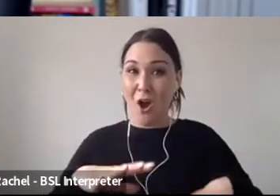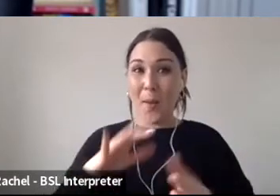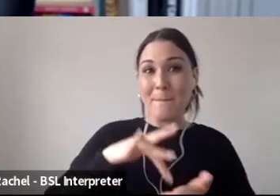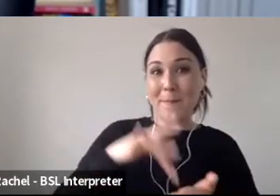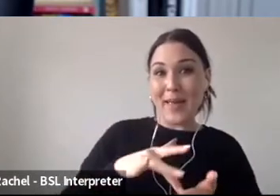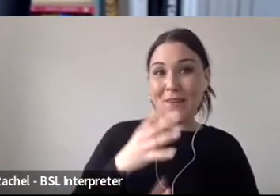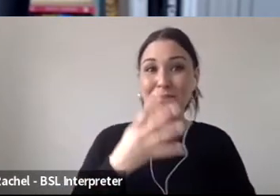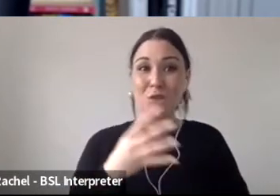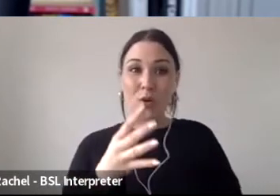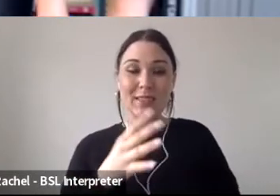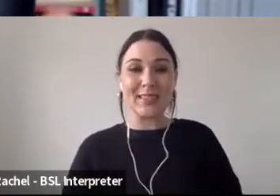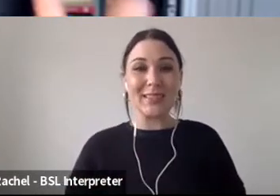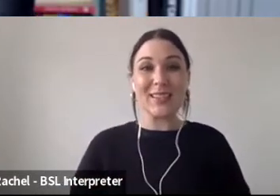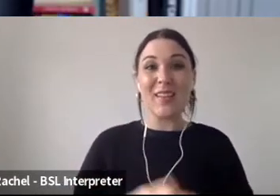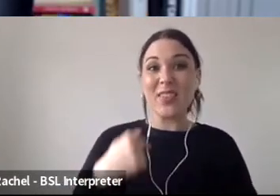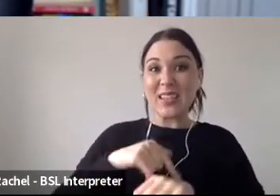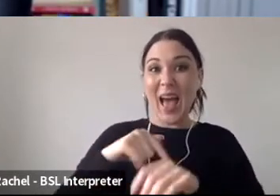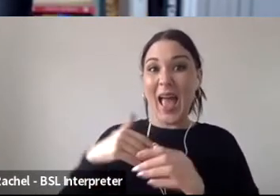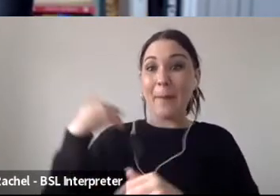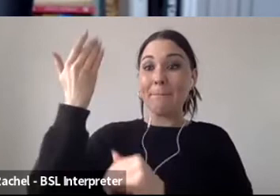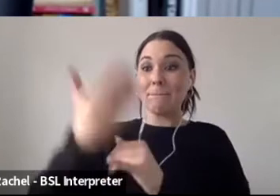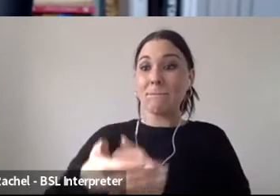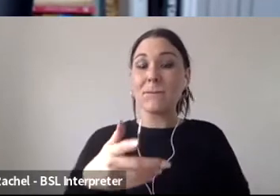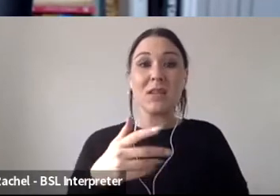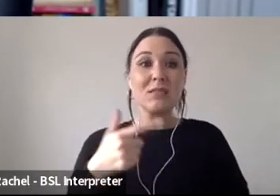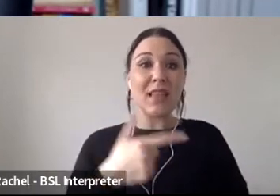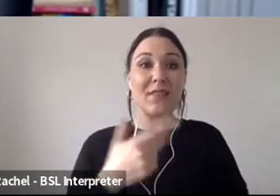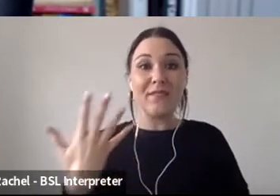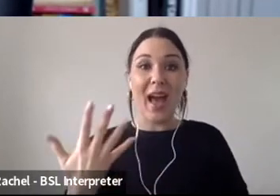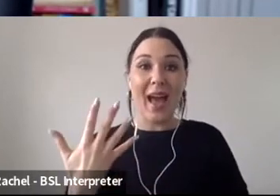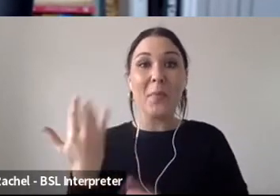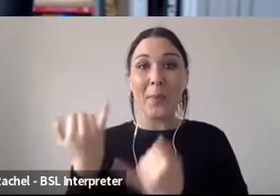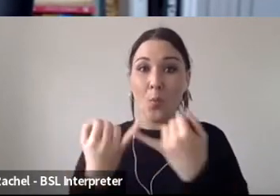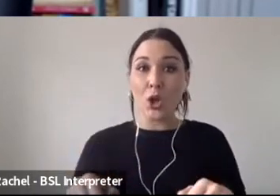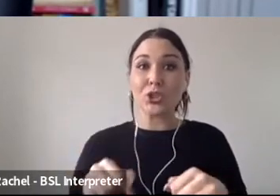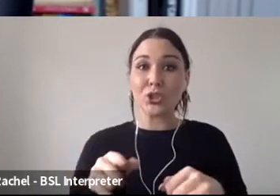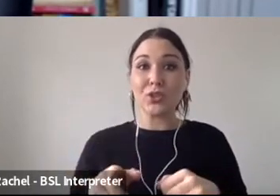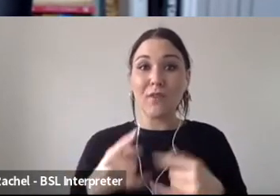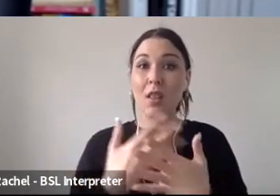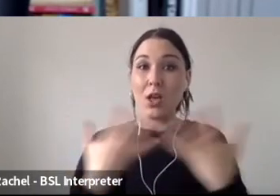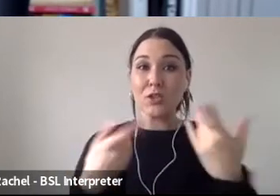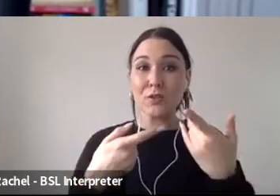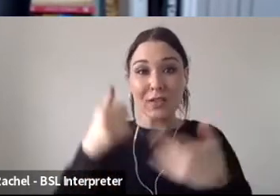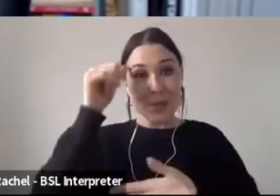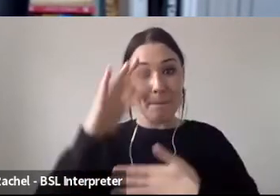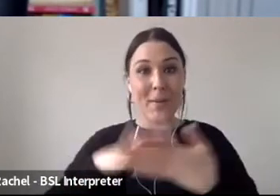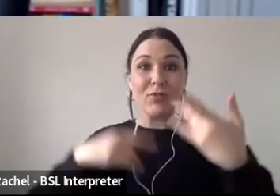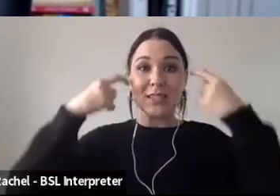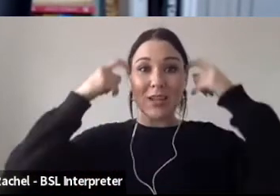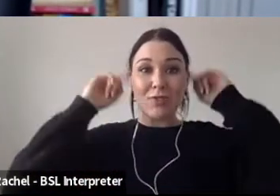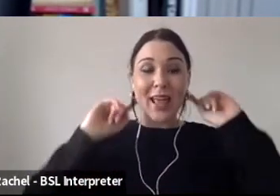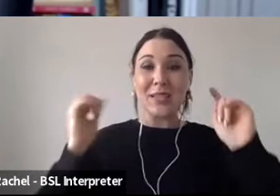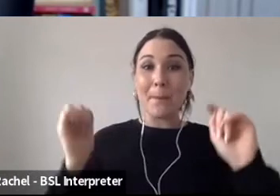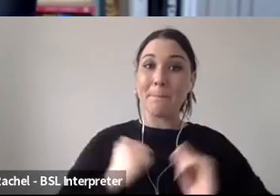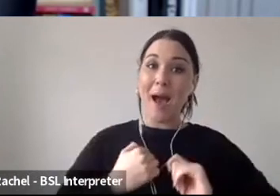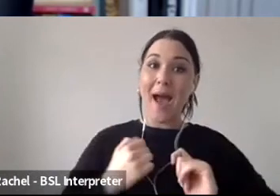and my hearing probably will be even worse, I have lots of experience of wearing hearing aids. And so my own journey through that will be very different to